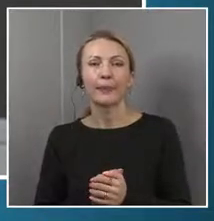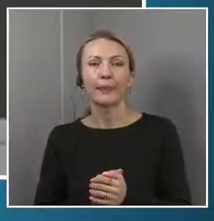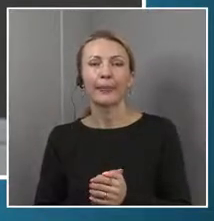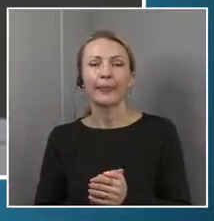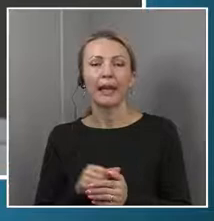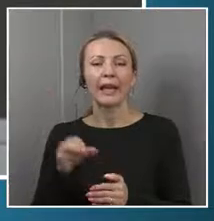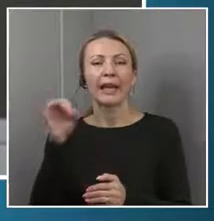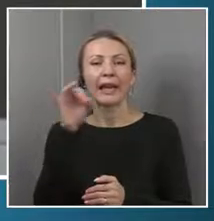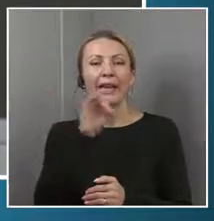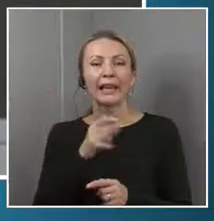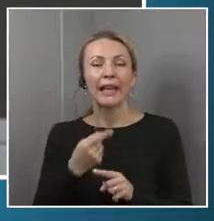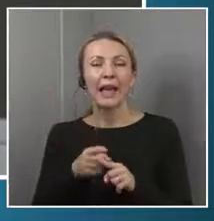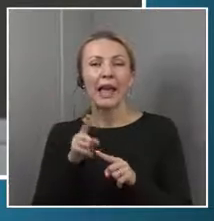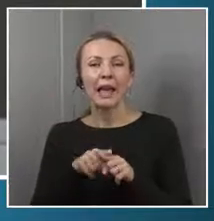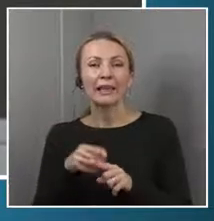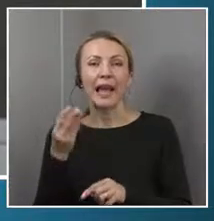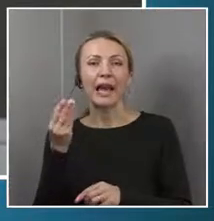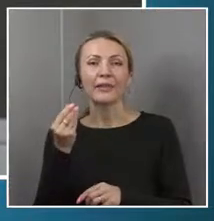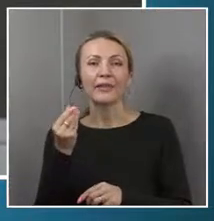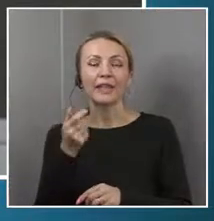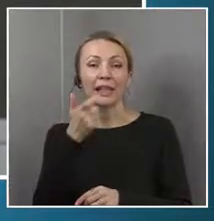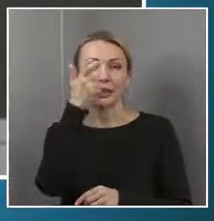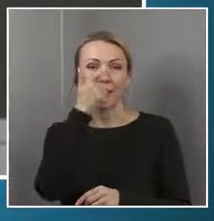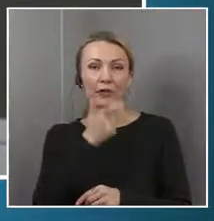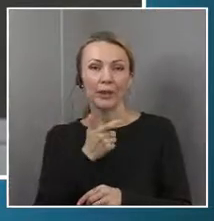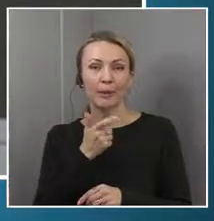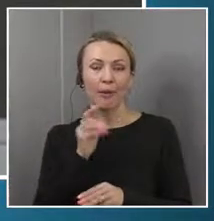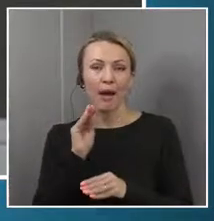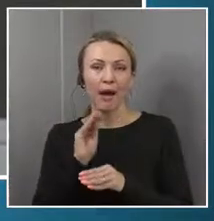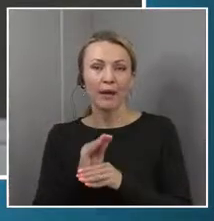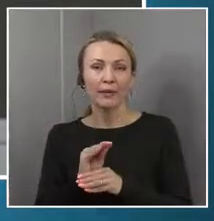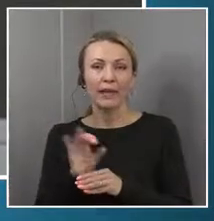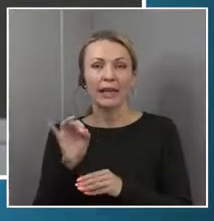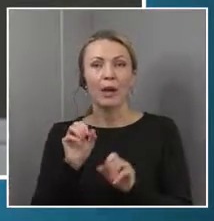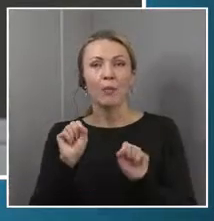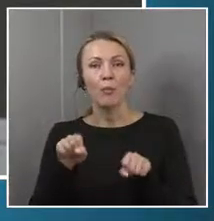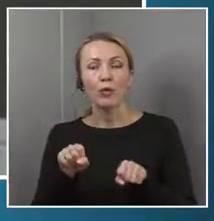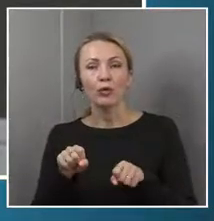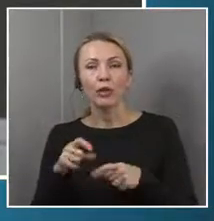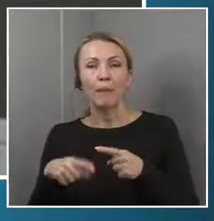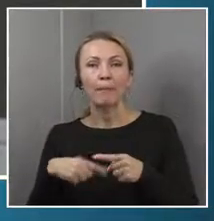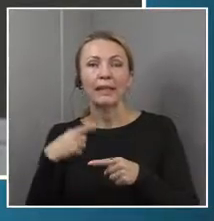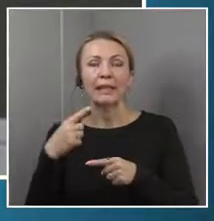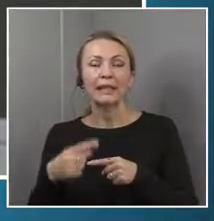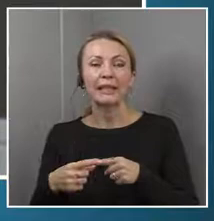your specialization, because it's about investing into yourself, like